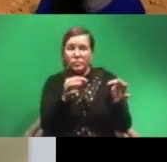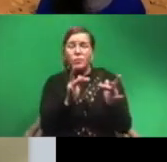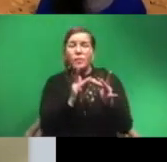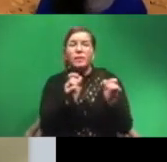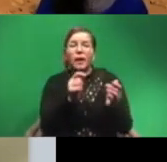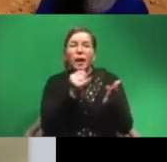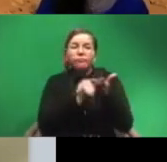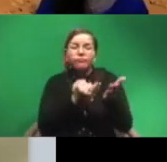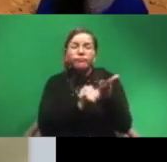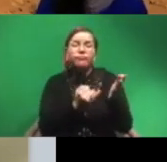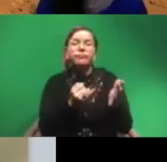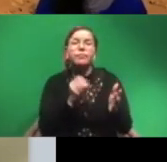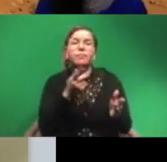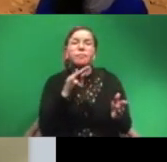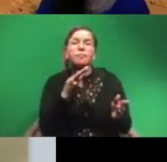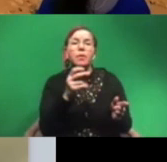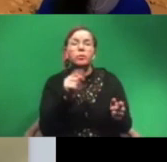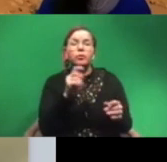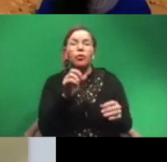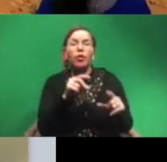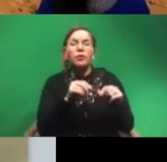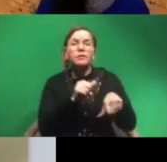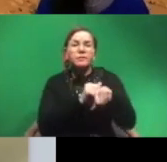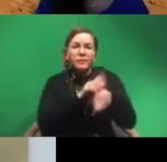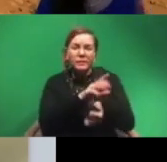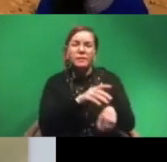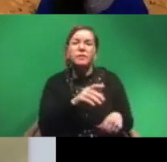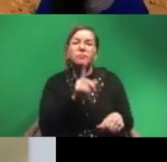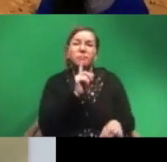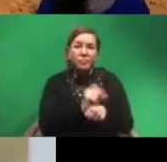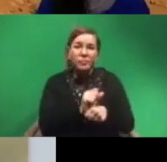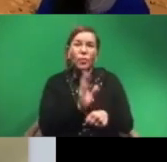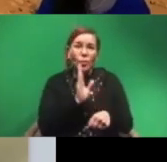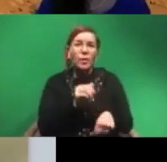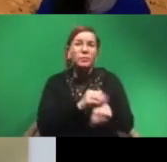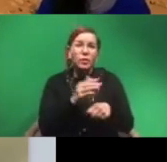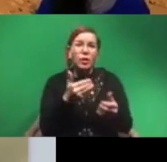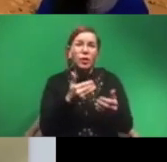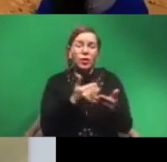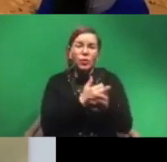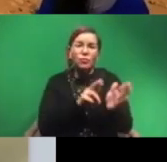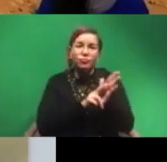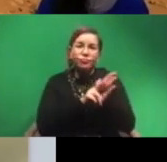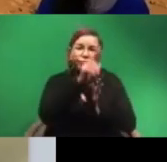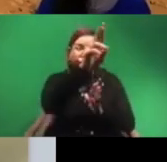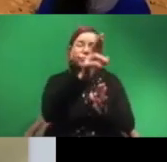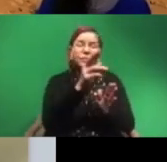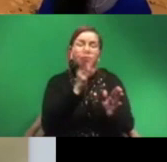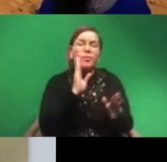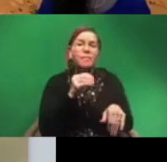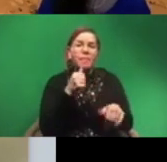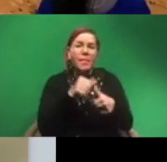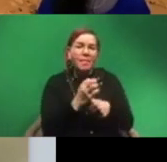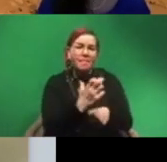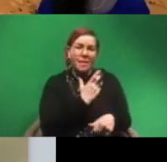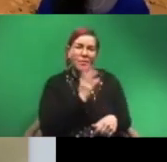you can draw a postcard and send it to those folks, and they'll actually send it up on one of the New Shepard rockets and then mail it back to you. So that's a really